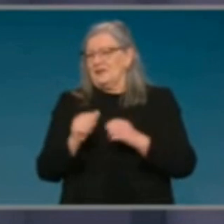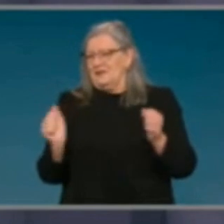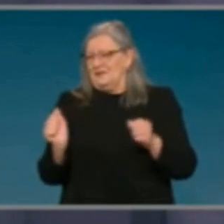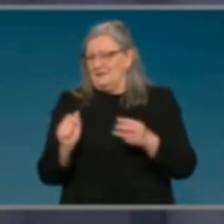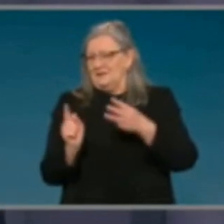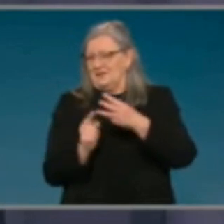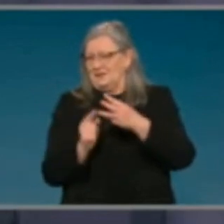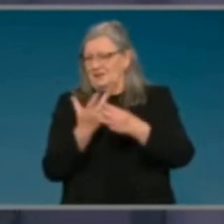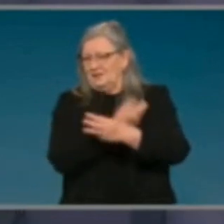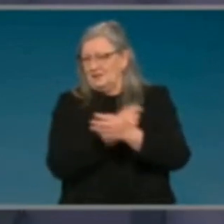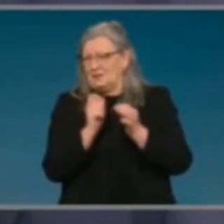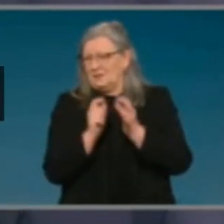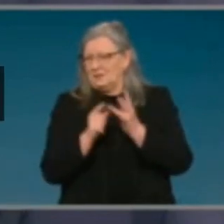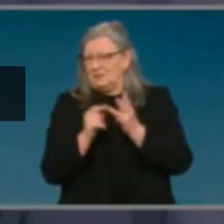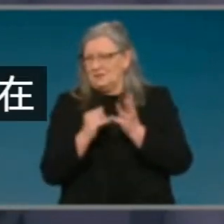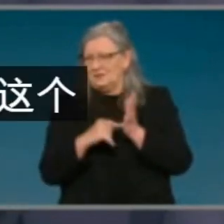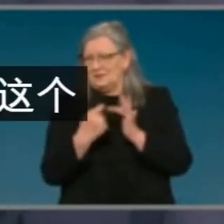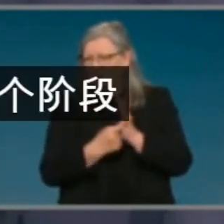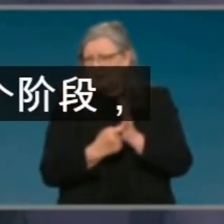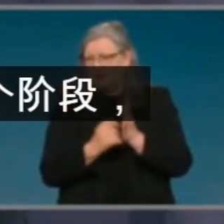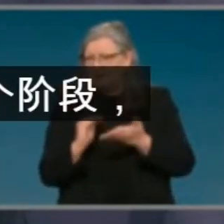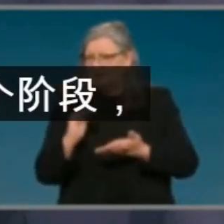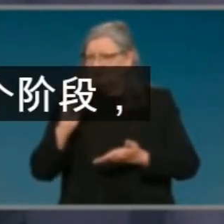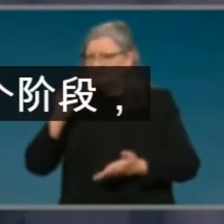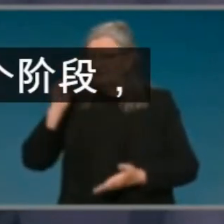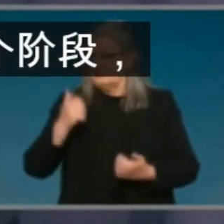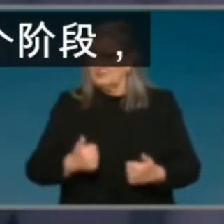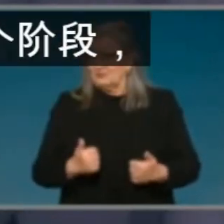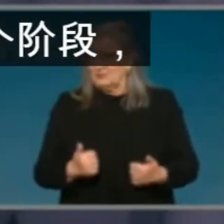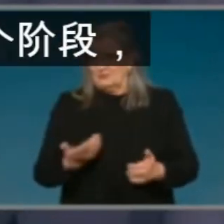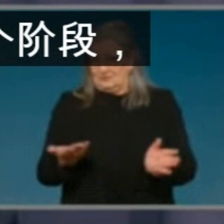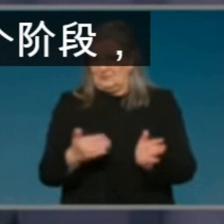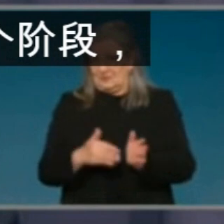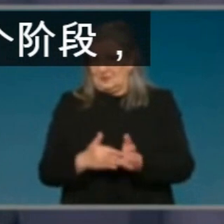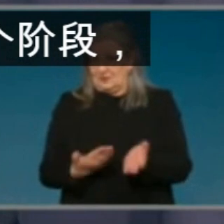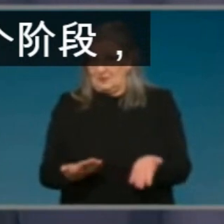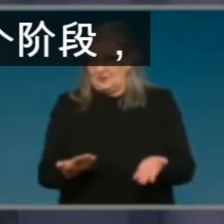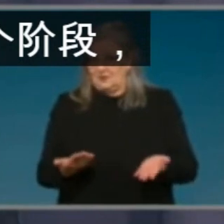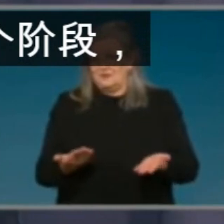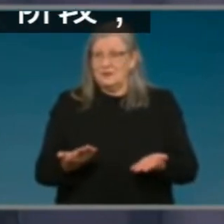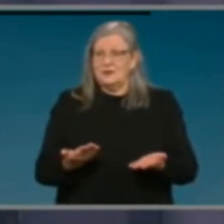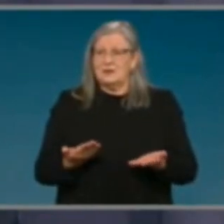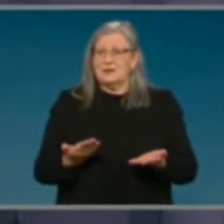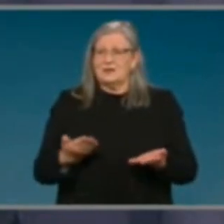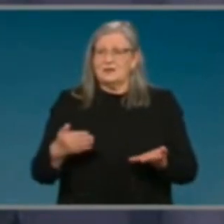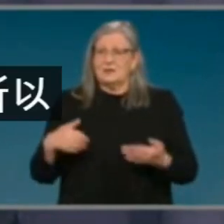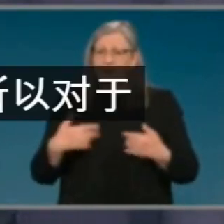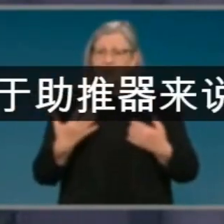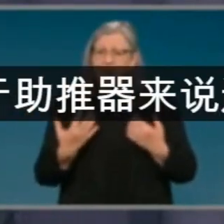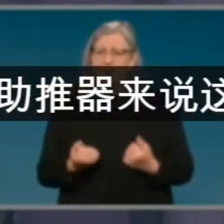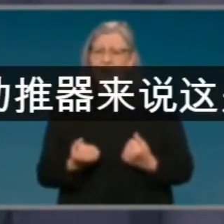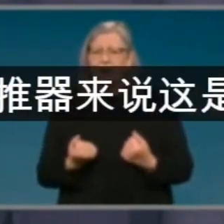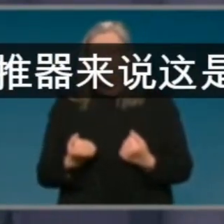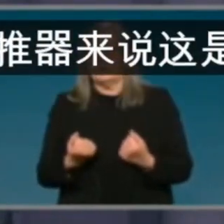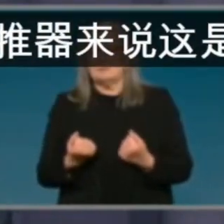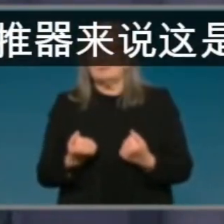morning. The next thing is that at this stage, I understand we have a group of just over 500,000 that are